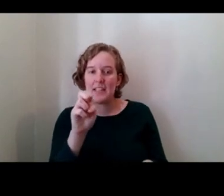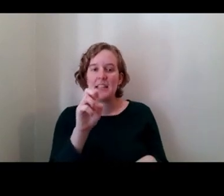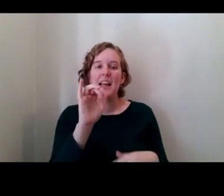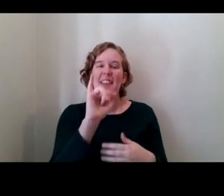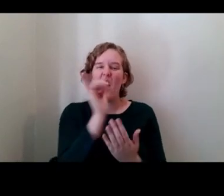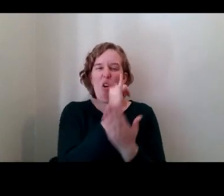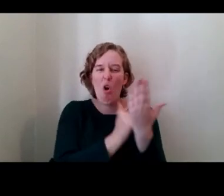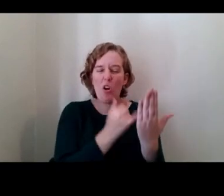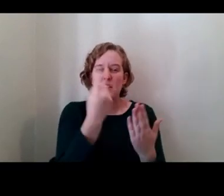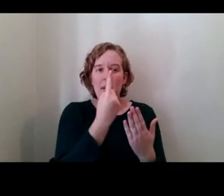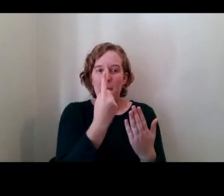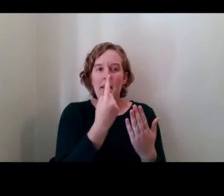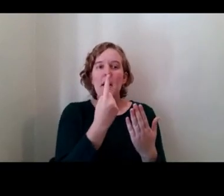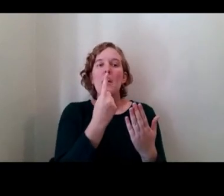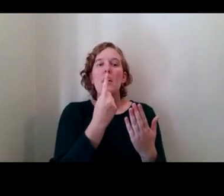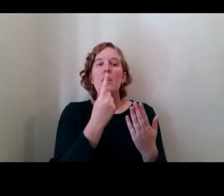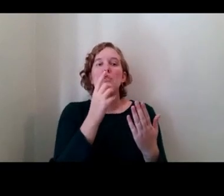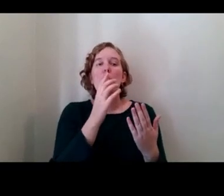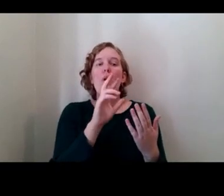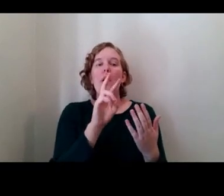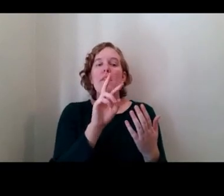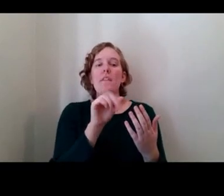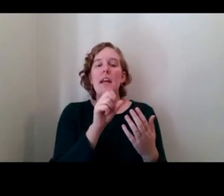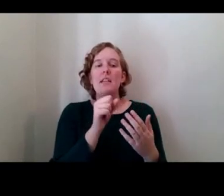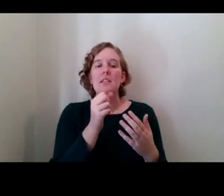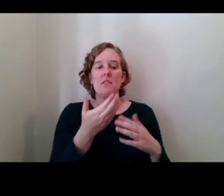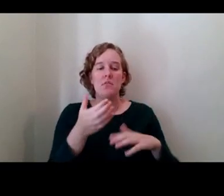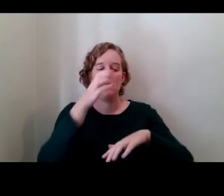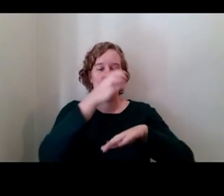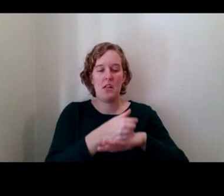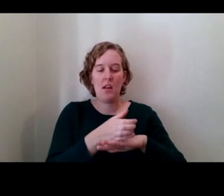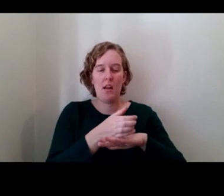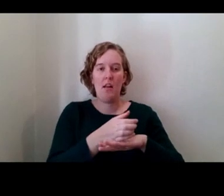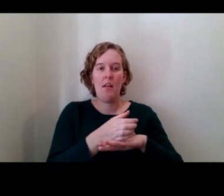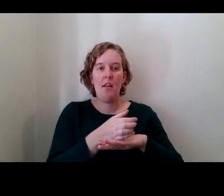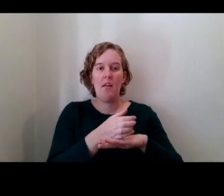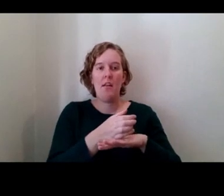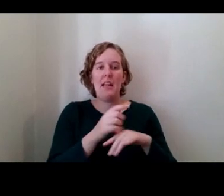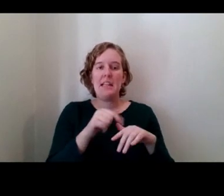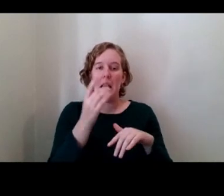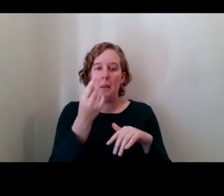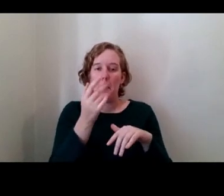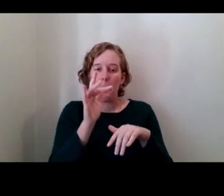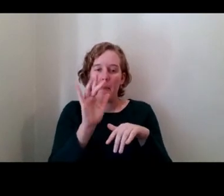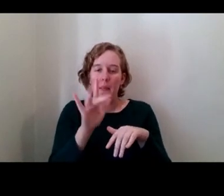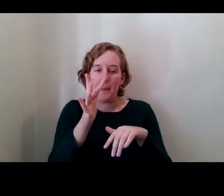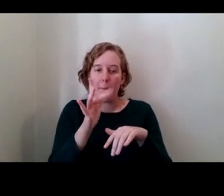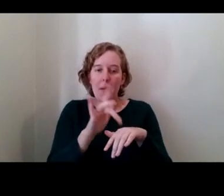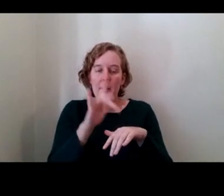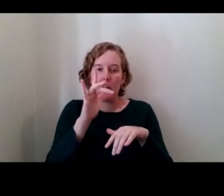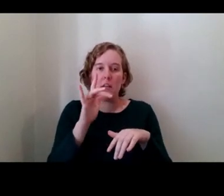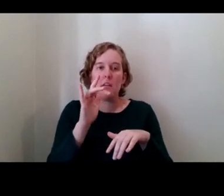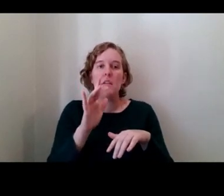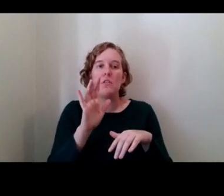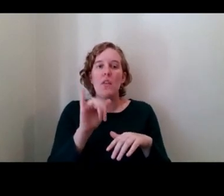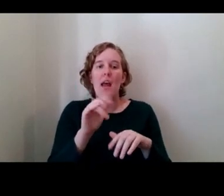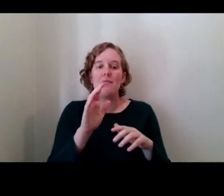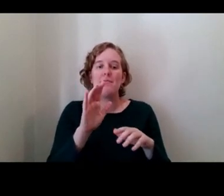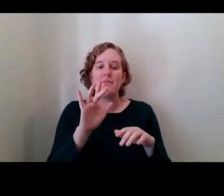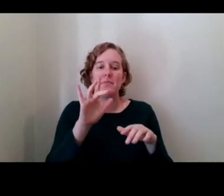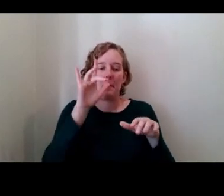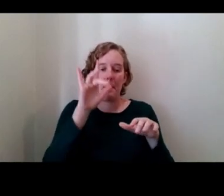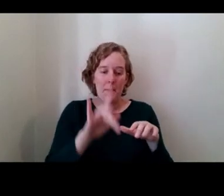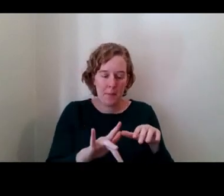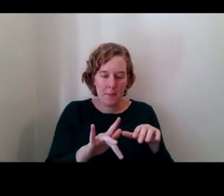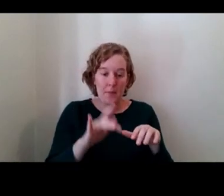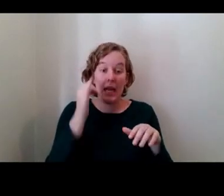vase on top of this plinth, and there's a little push button there. And so that would sort of activate, arm the alarm, because the button would get depressed. And then if